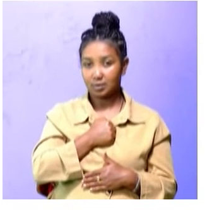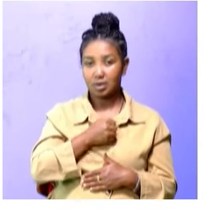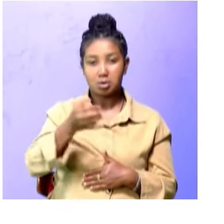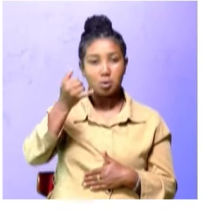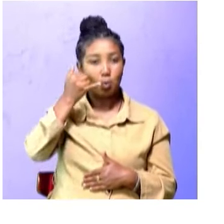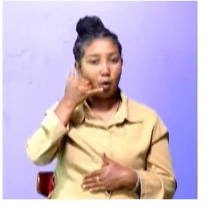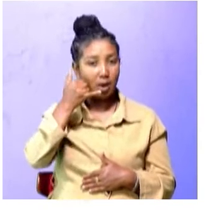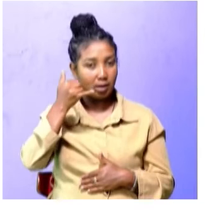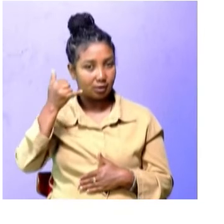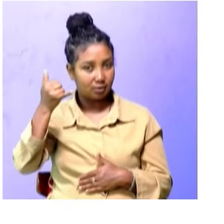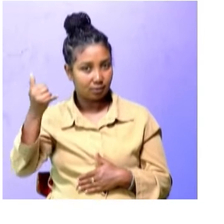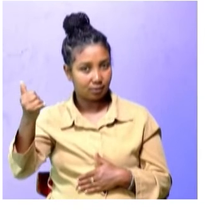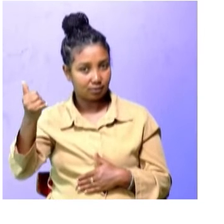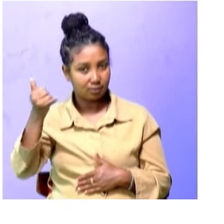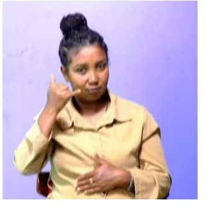mobile